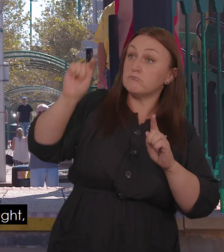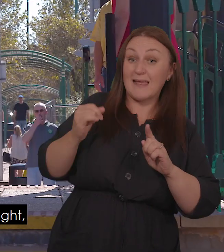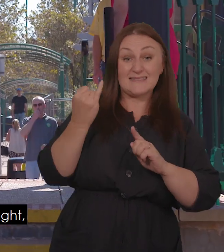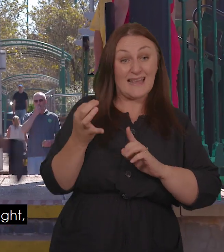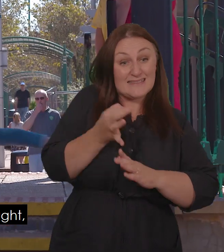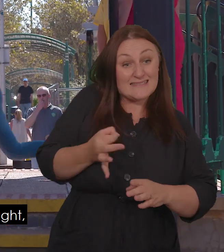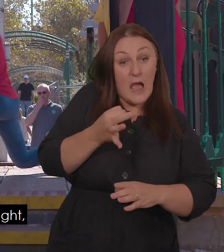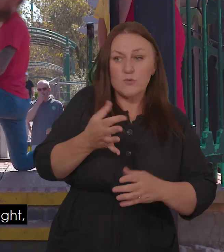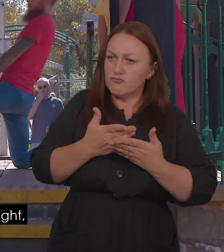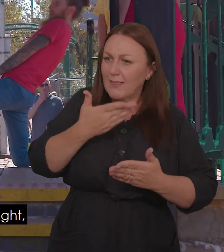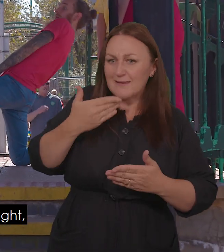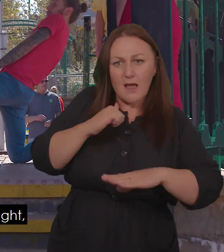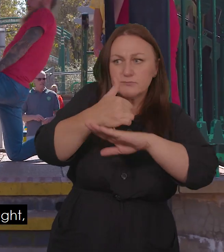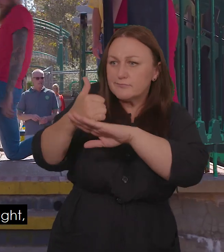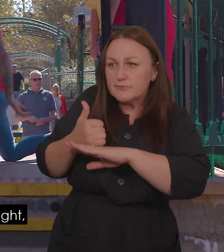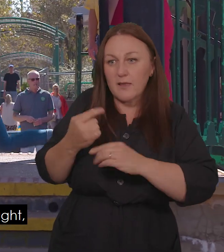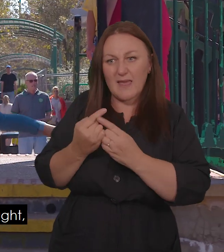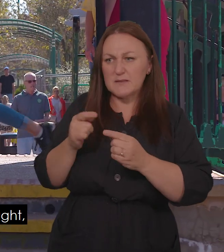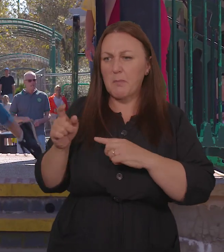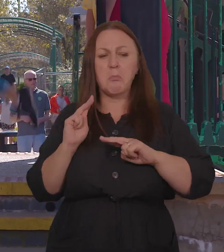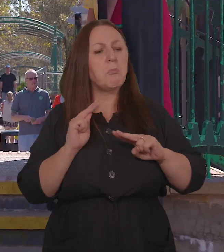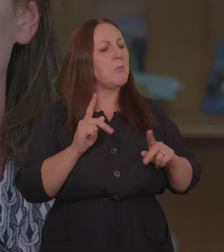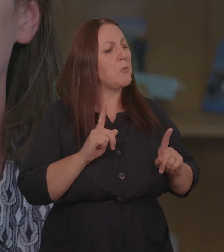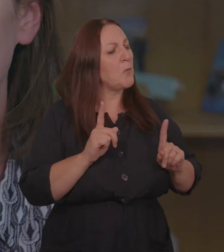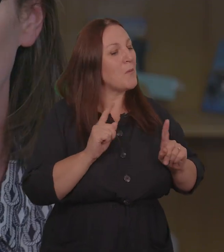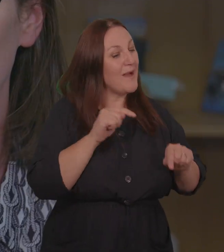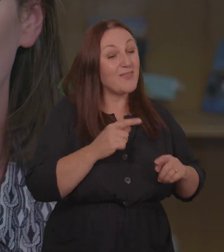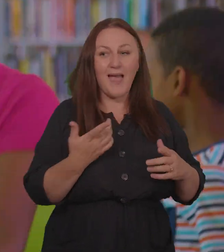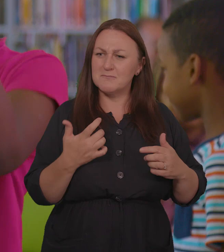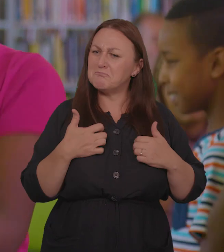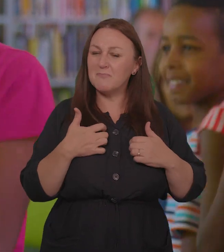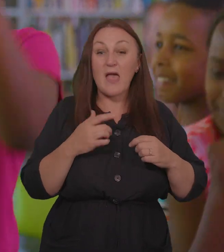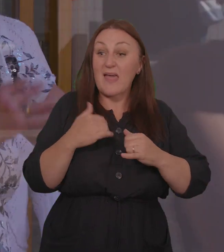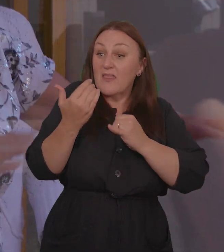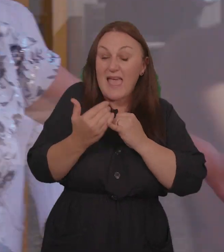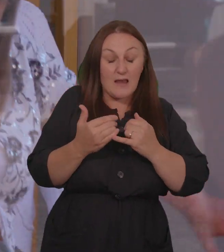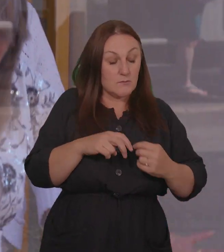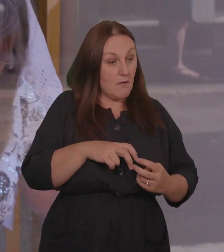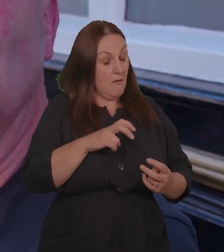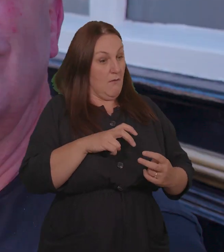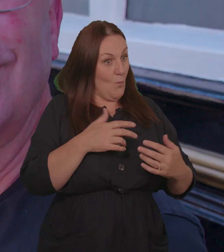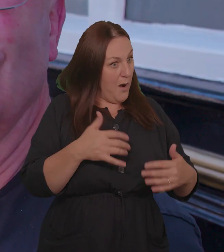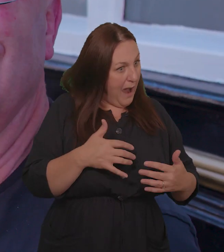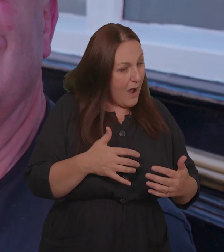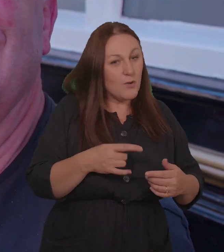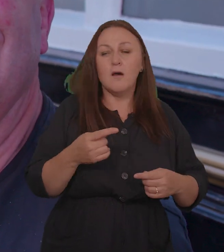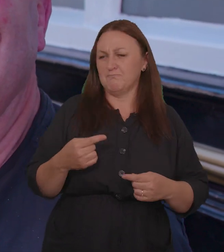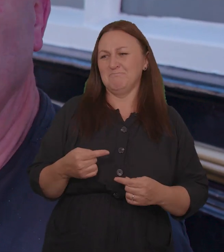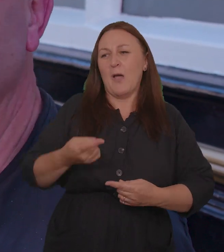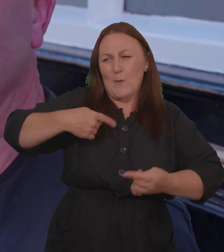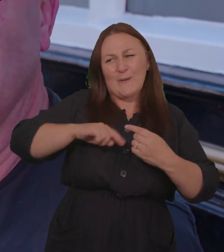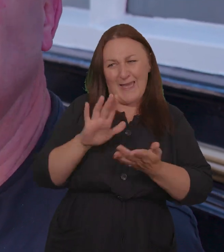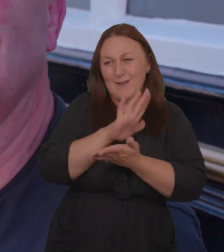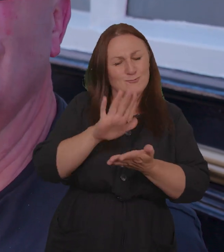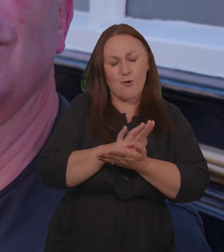to be able to do something which people thought, oh, what's this about? But then at the end of it, go, wow. We enjoyed it. It